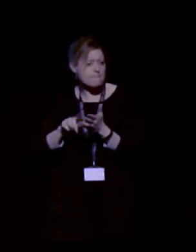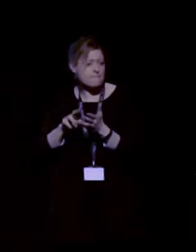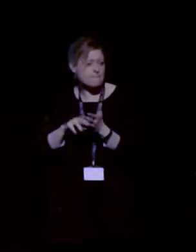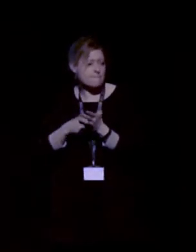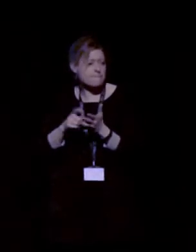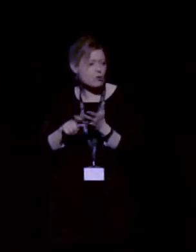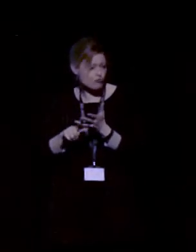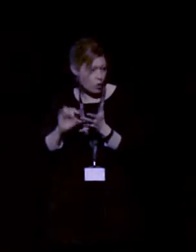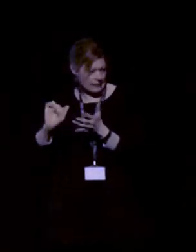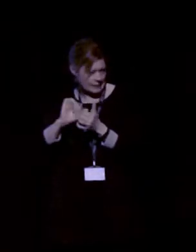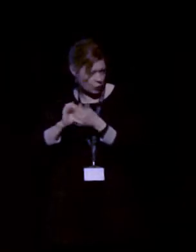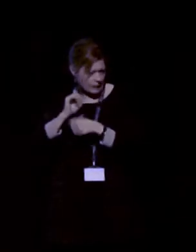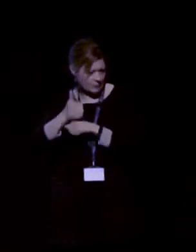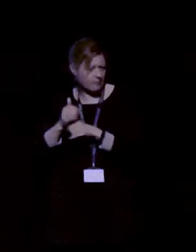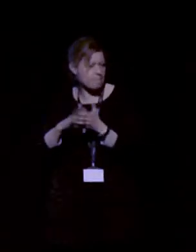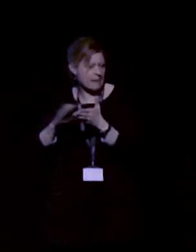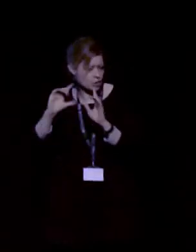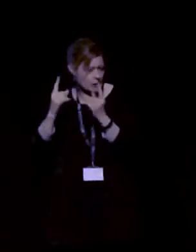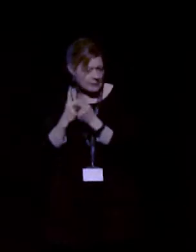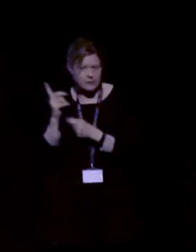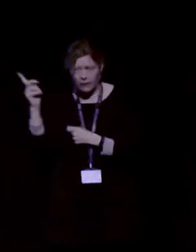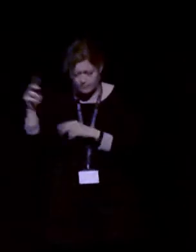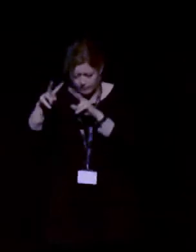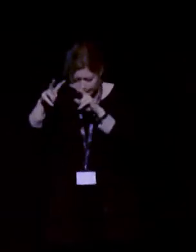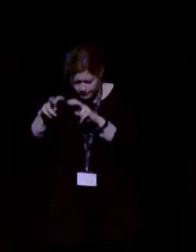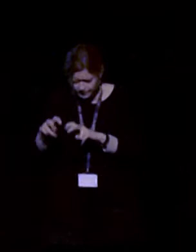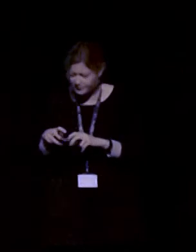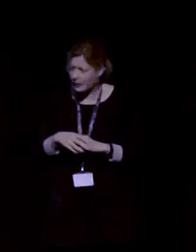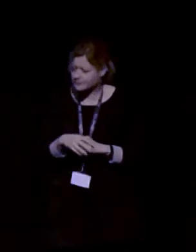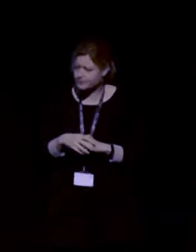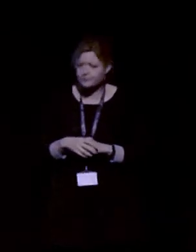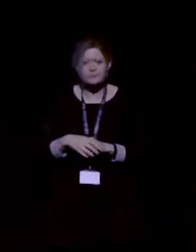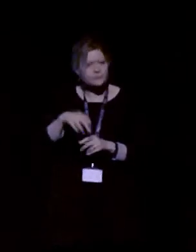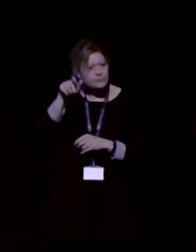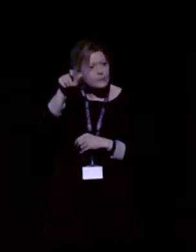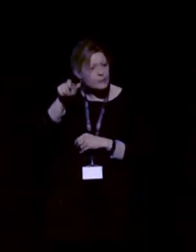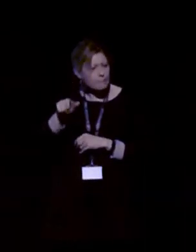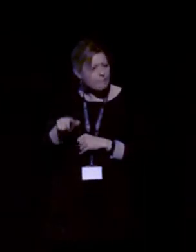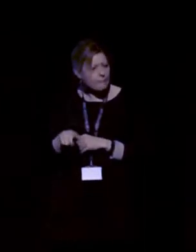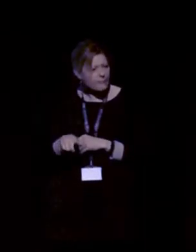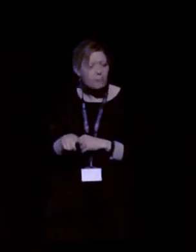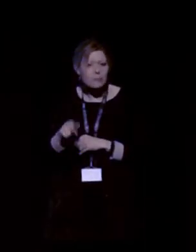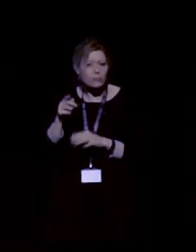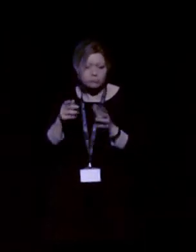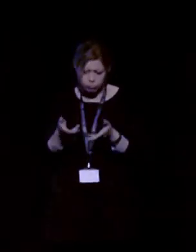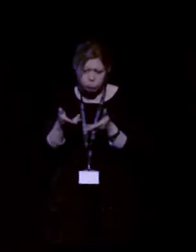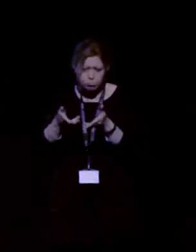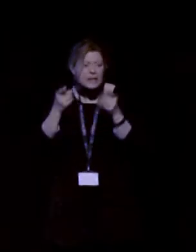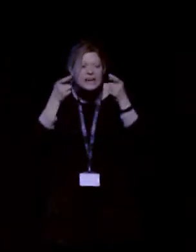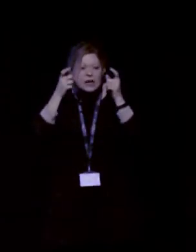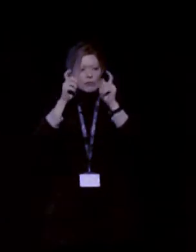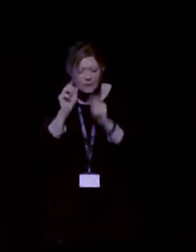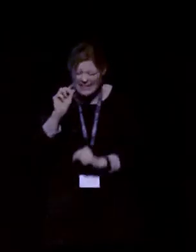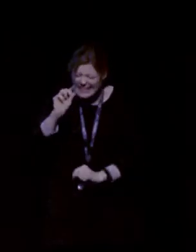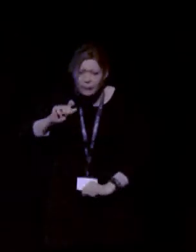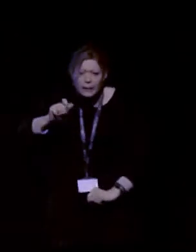at Manchester, where they fitted people with hearing aids that just produced a little bit of amplification,